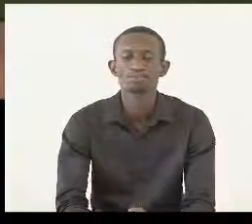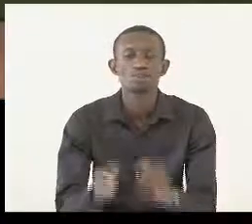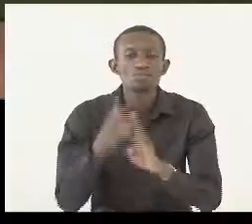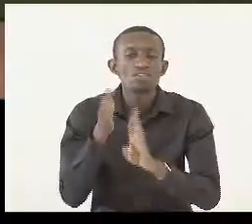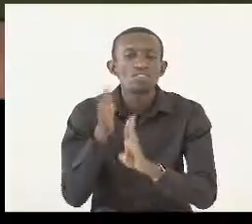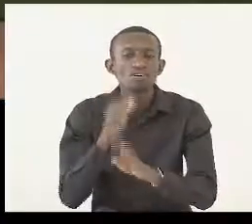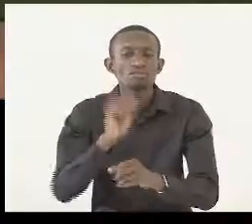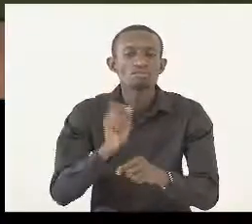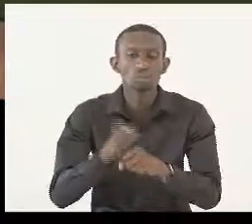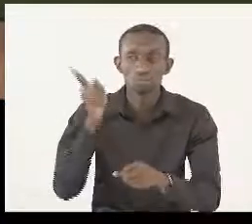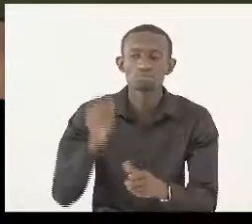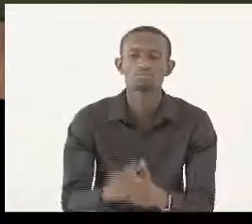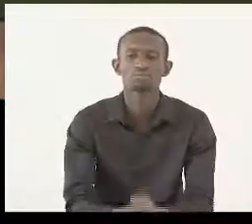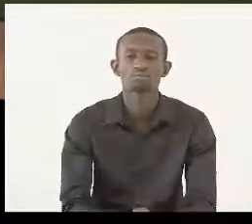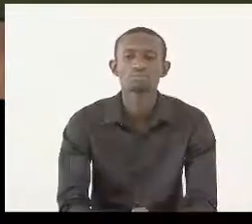up.